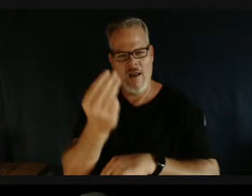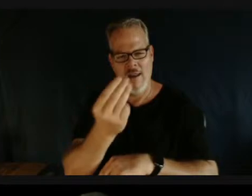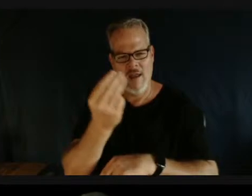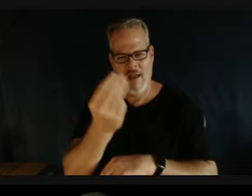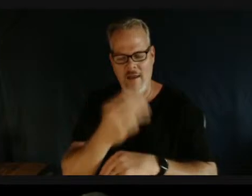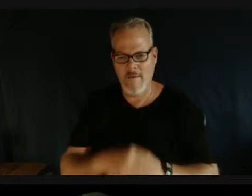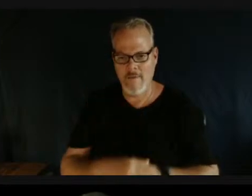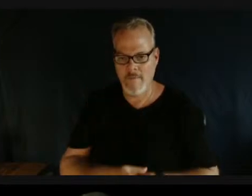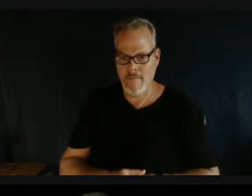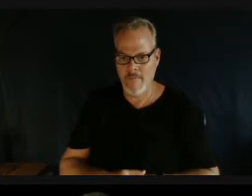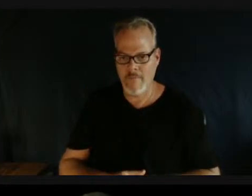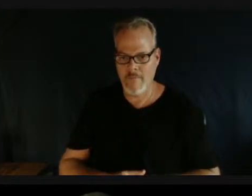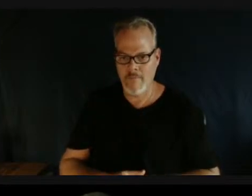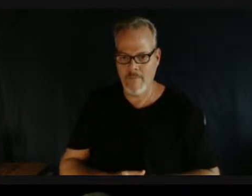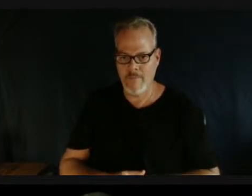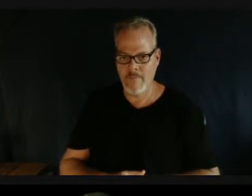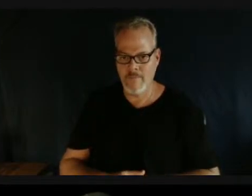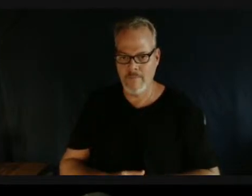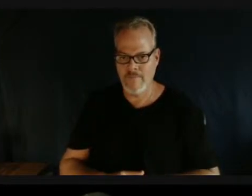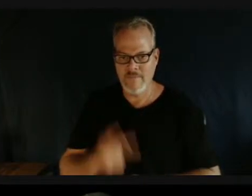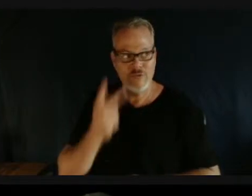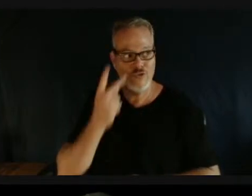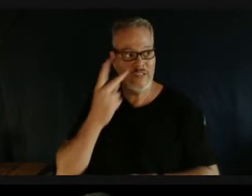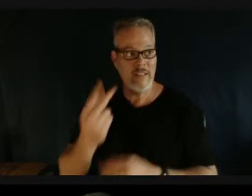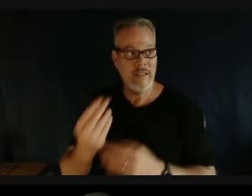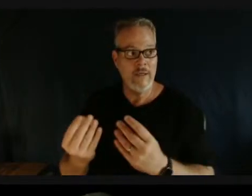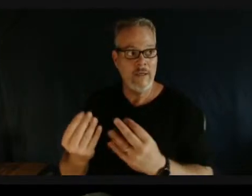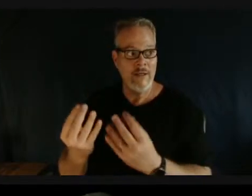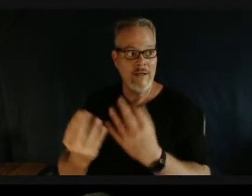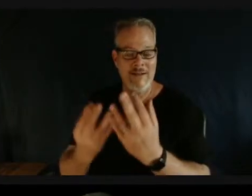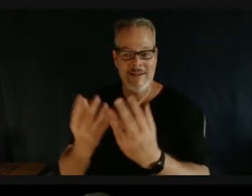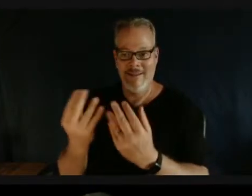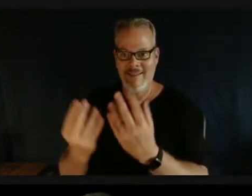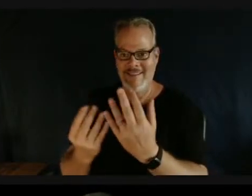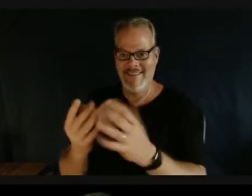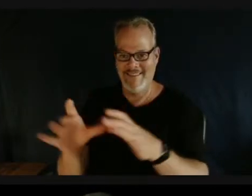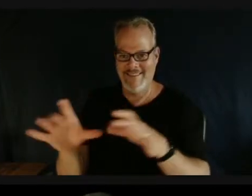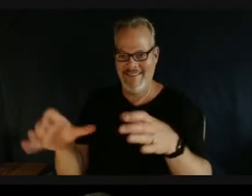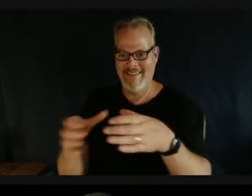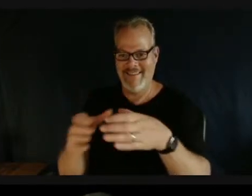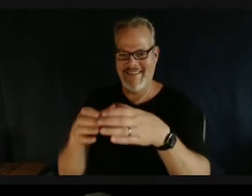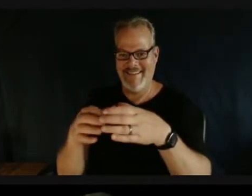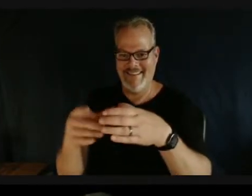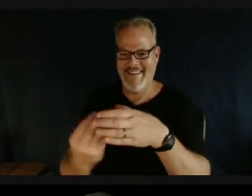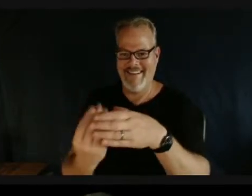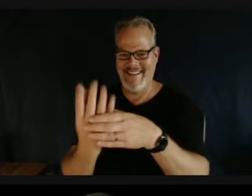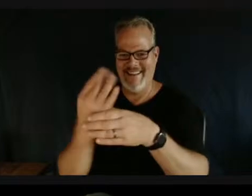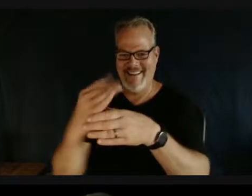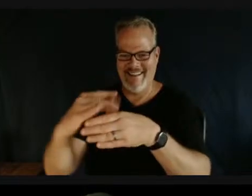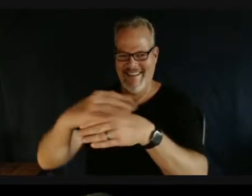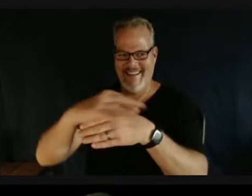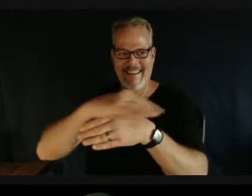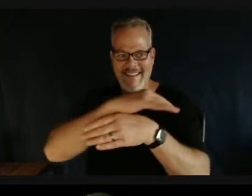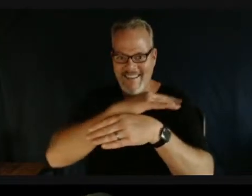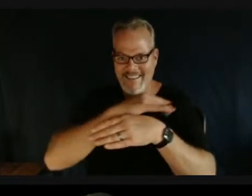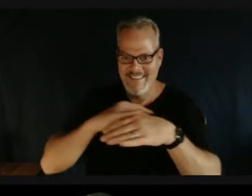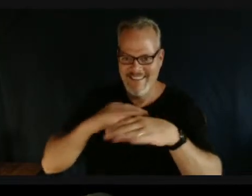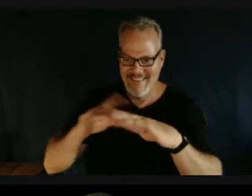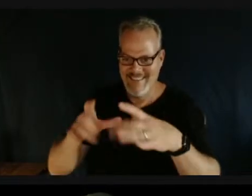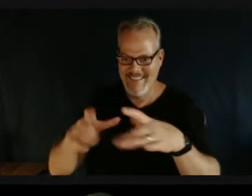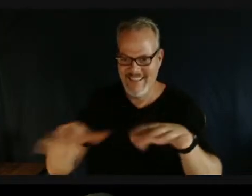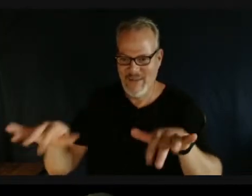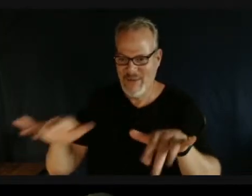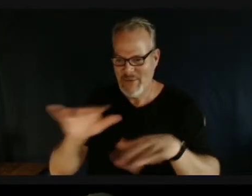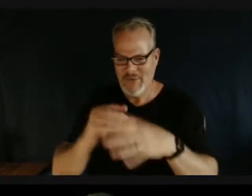I'll play this here. You see that low level onset, the pistoning from north vent, oozing low level flows, and then the fountain